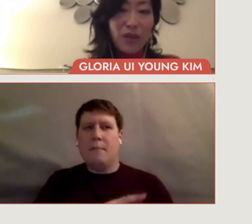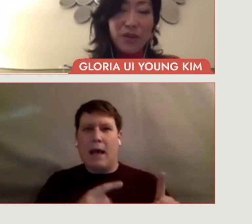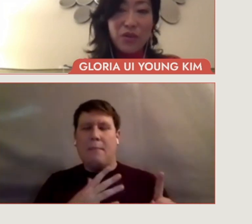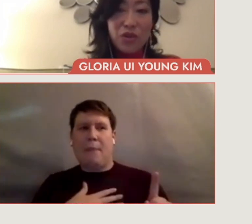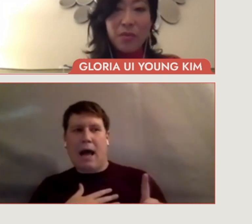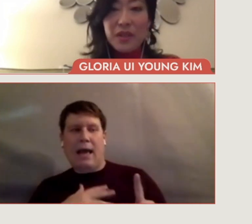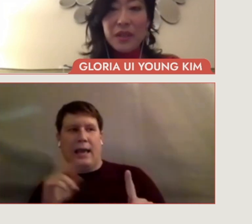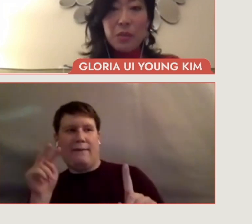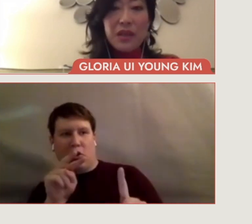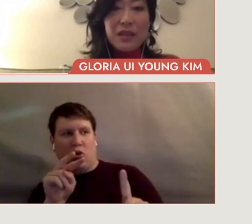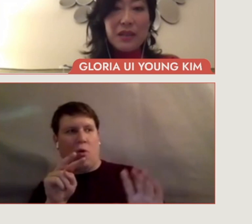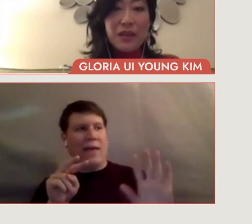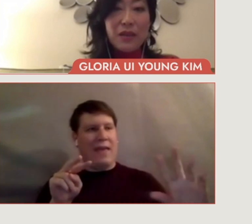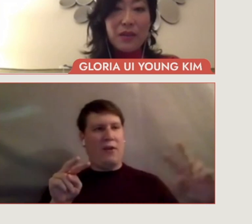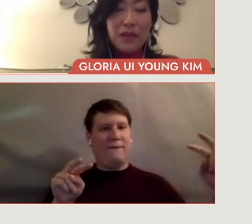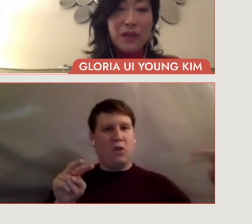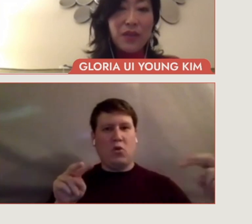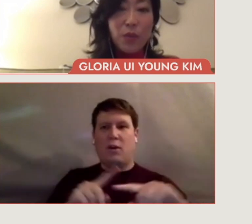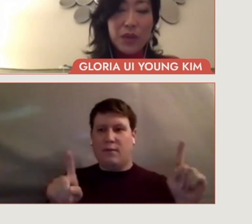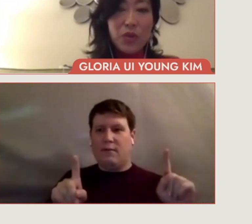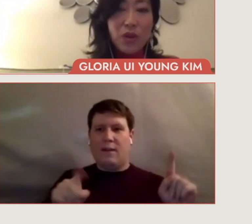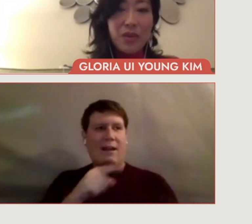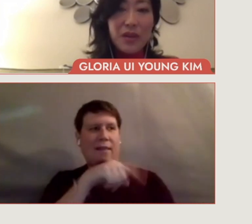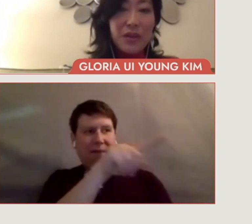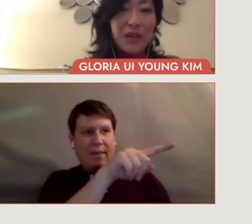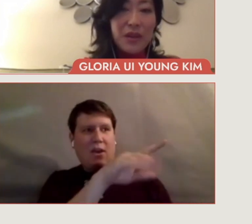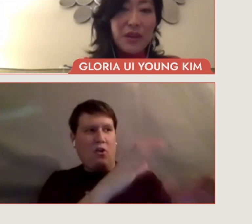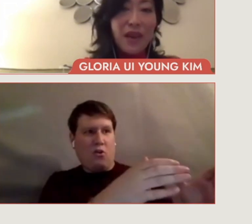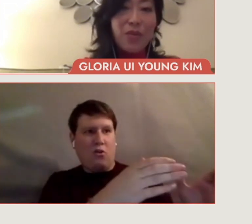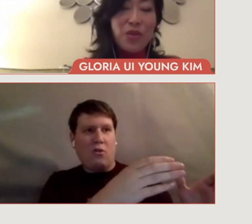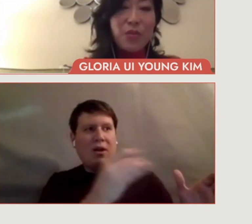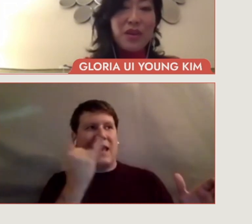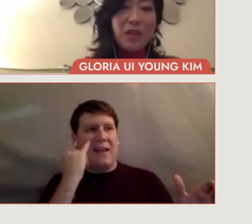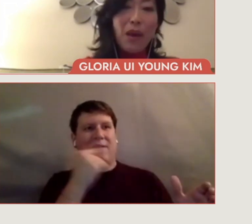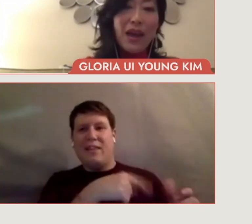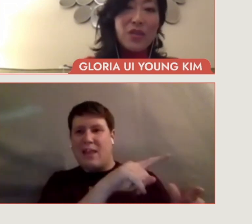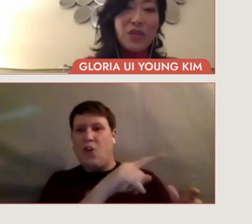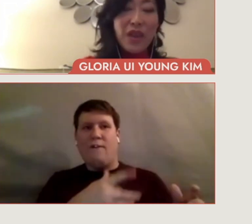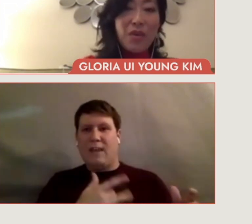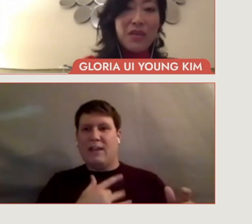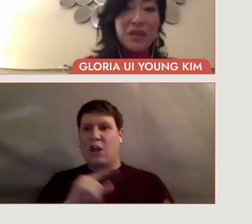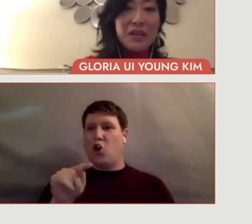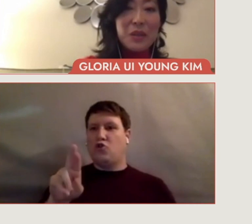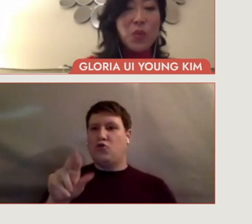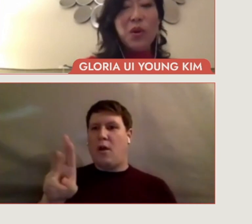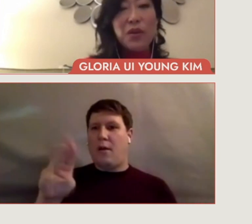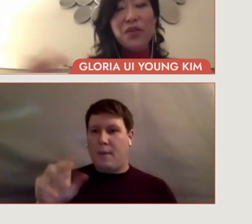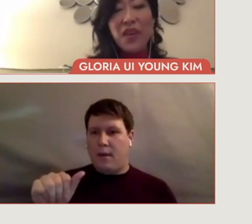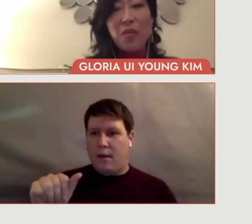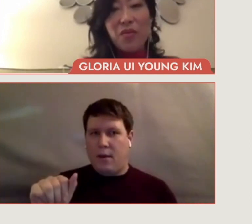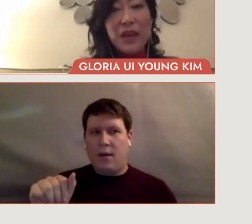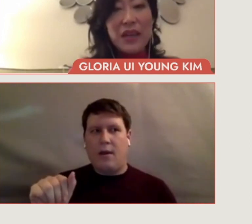They're not traumatized by it. If there was trauma, that would have been in the past for them, and that this is work